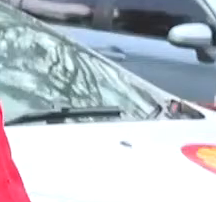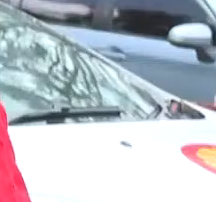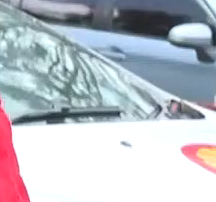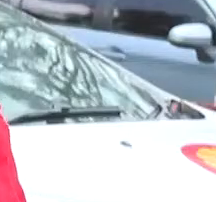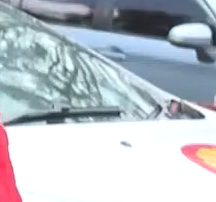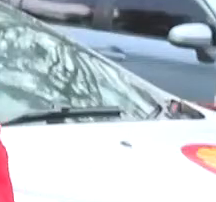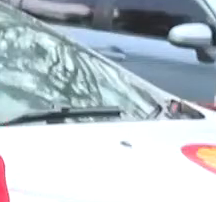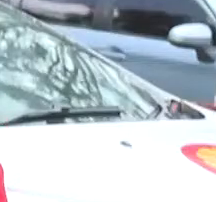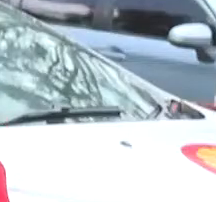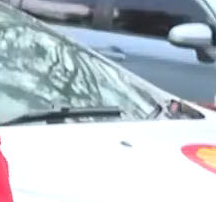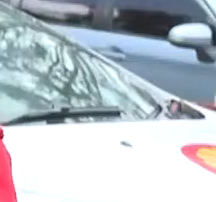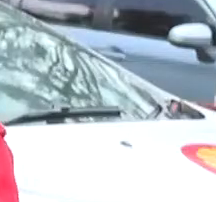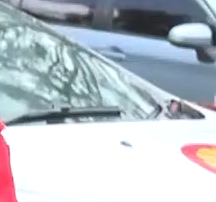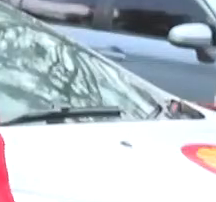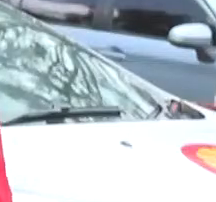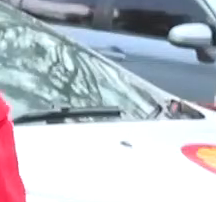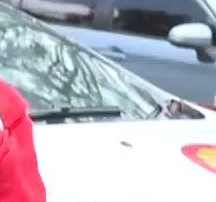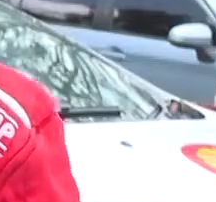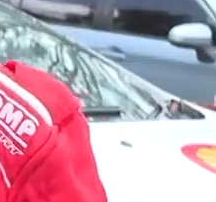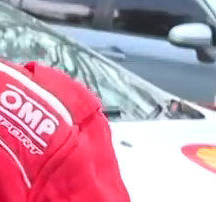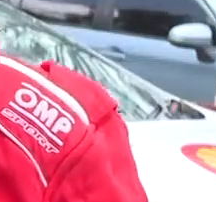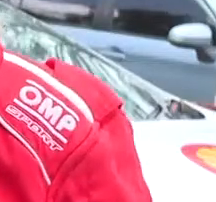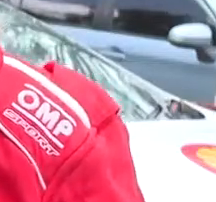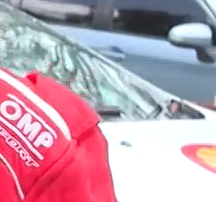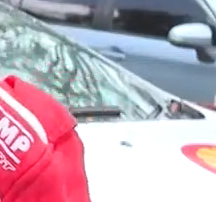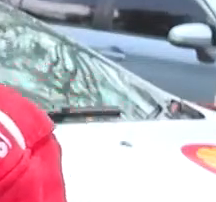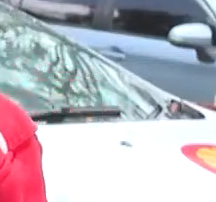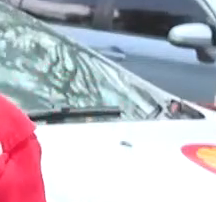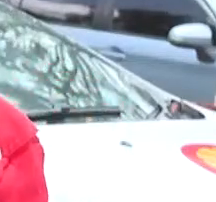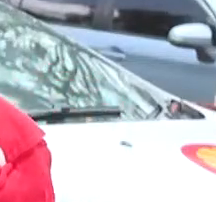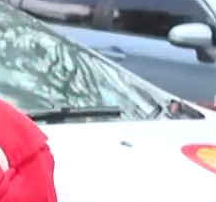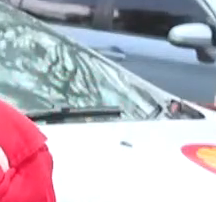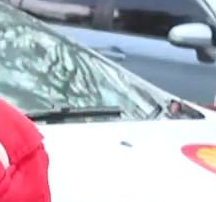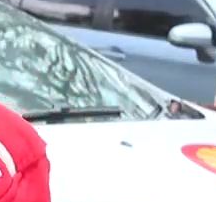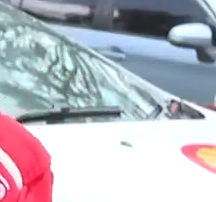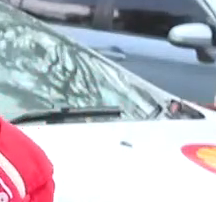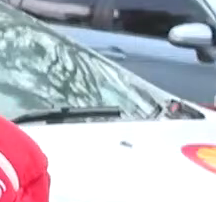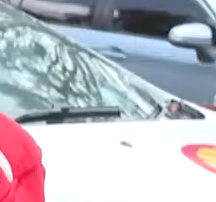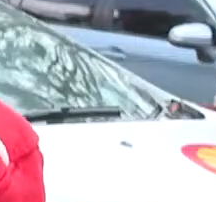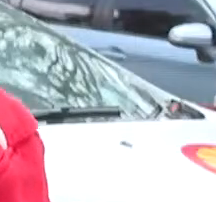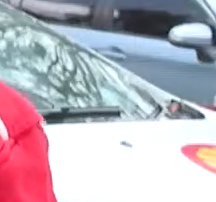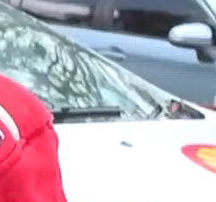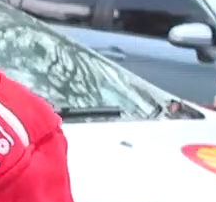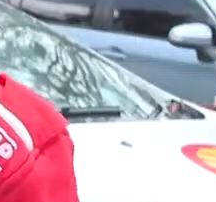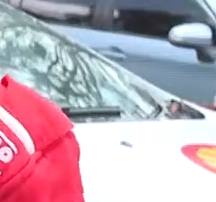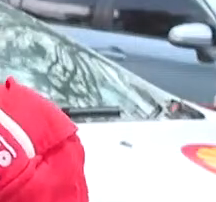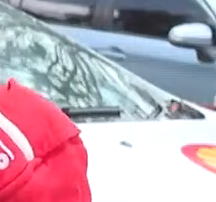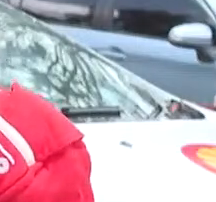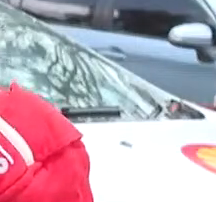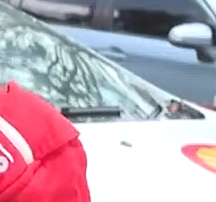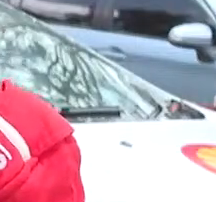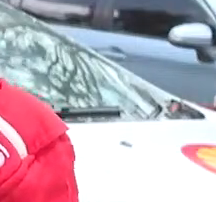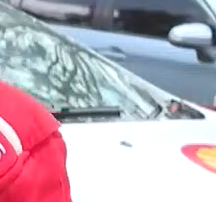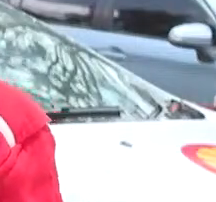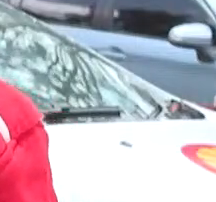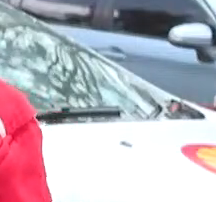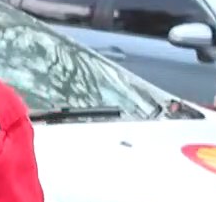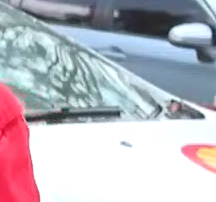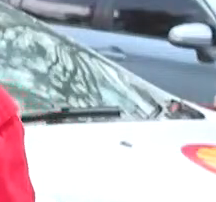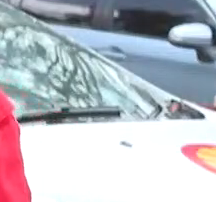guys, driving for change. So I'm going to be supporting children with cancer, Kenyatta Hospital, or any other hospitals around the